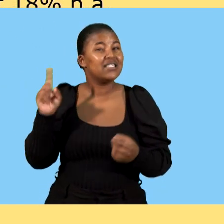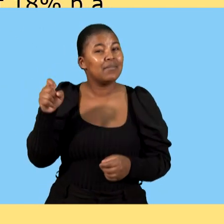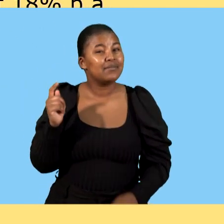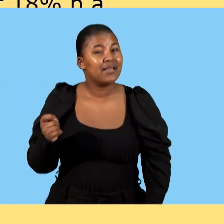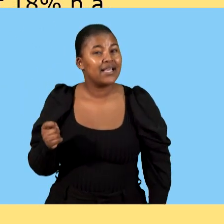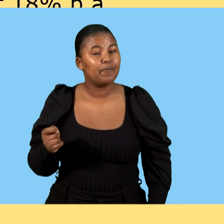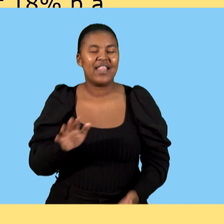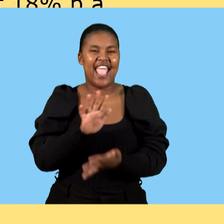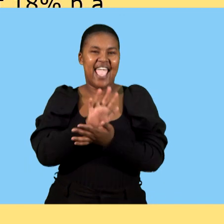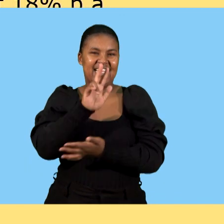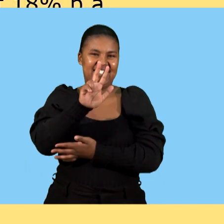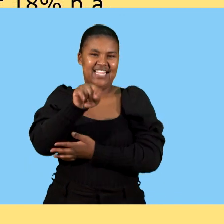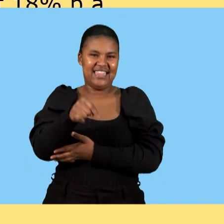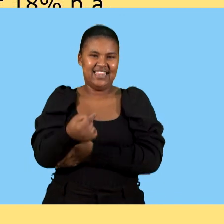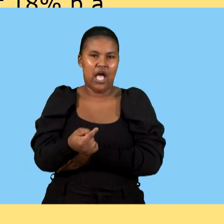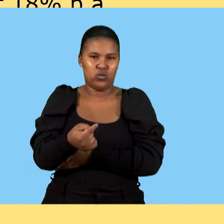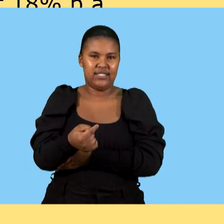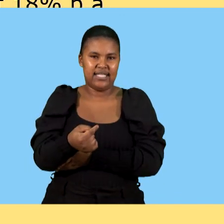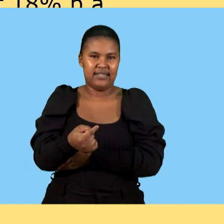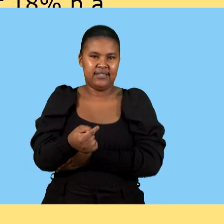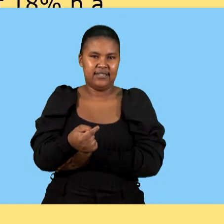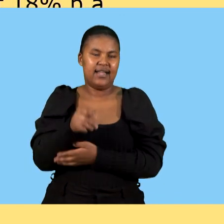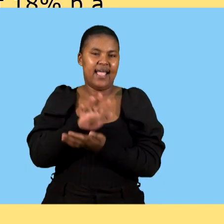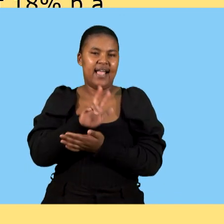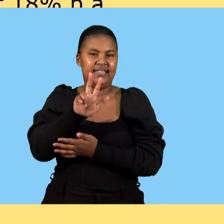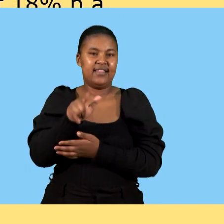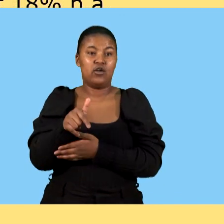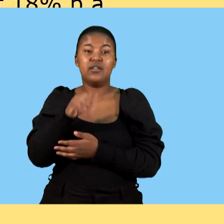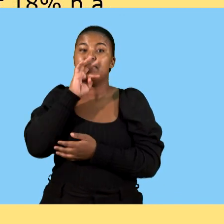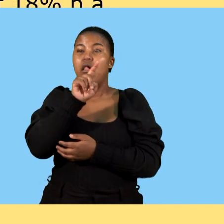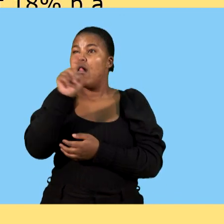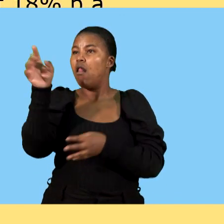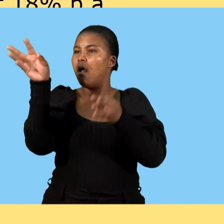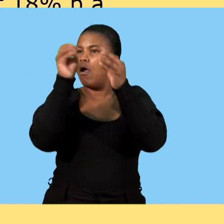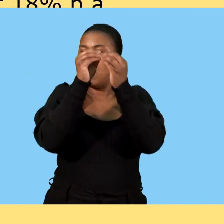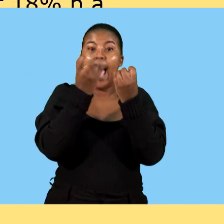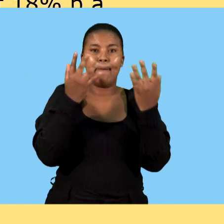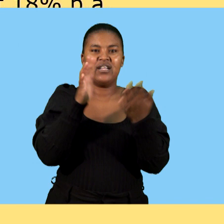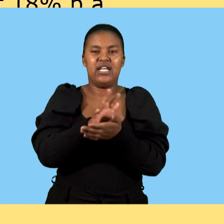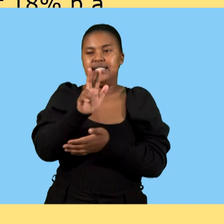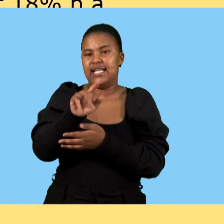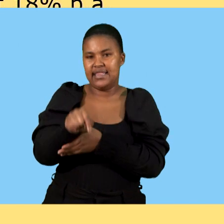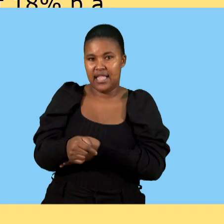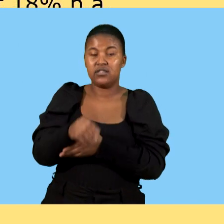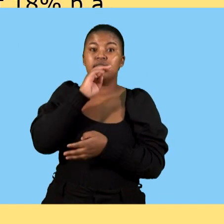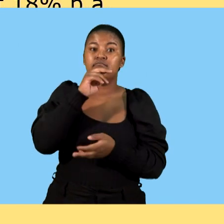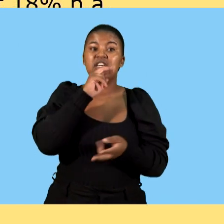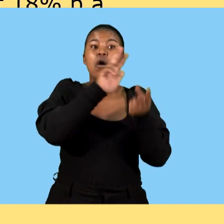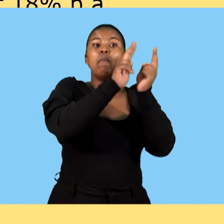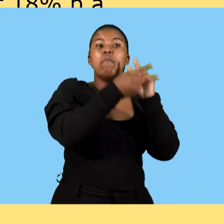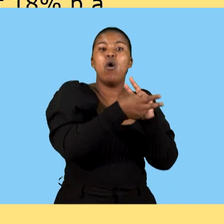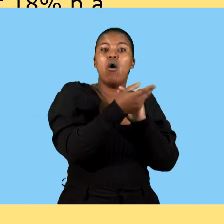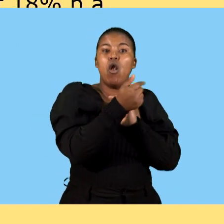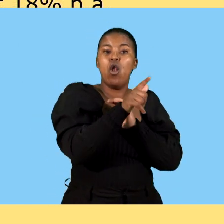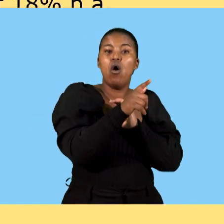of 18,000. If you punch that, it gives you 18,000. You say the loan multiplied by the rate,